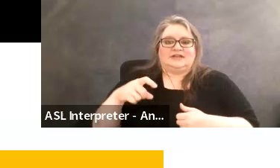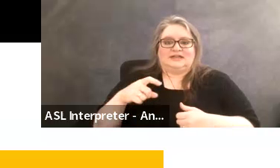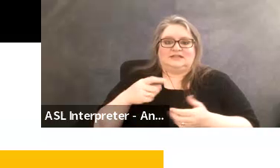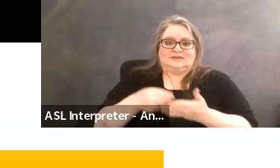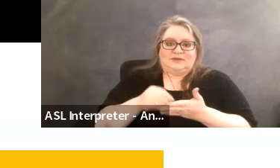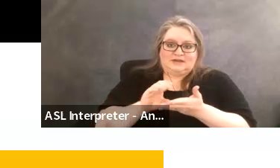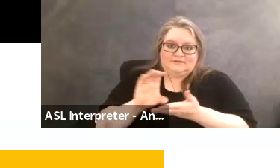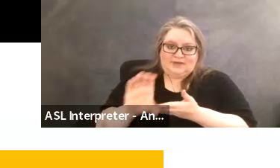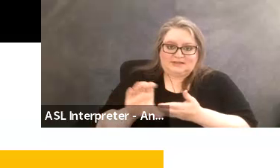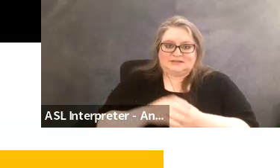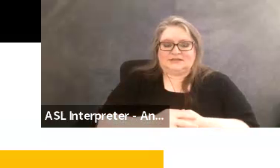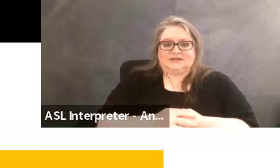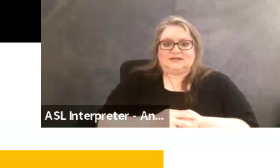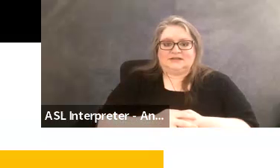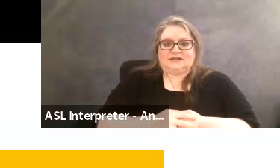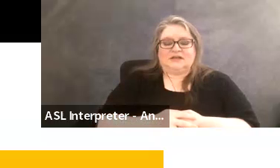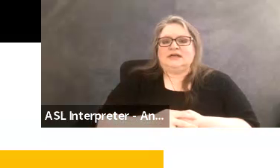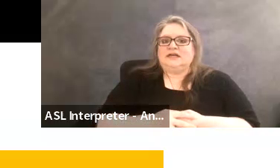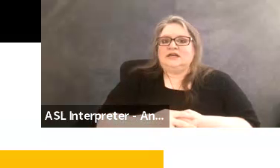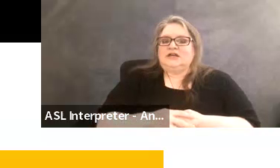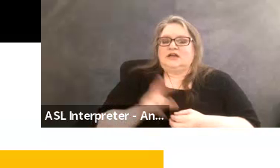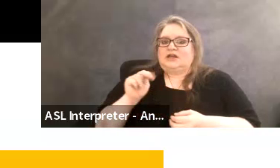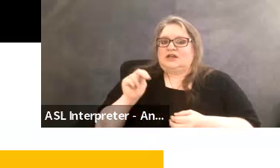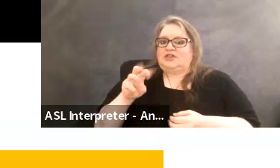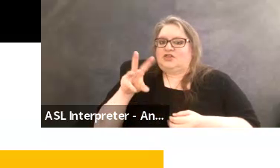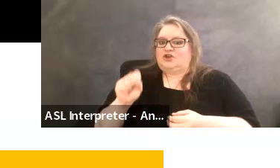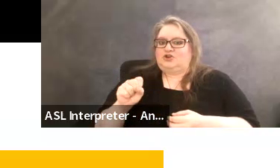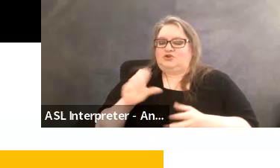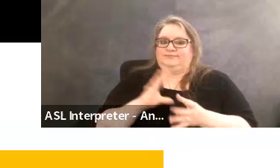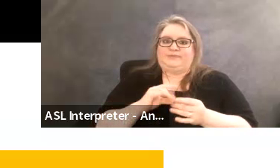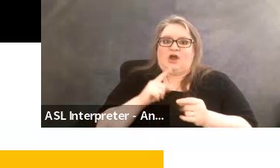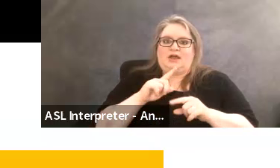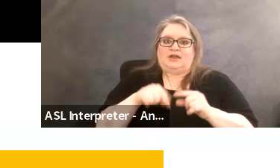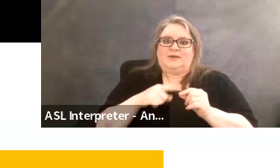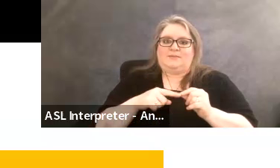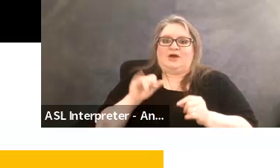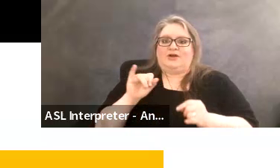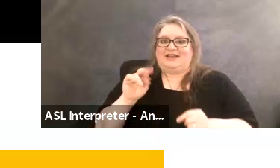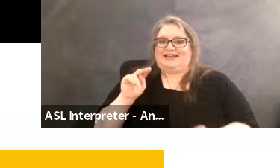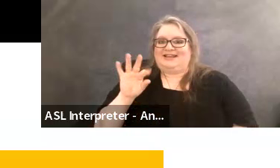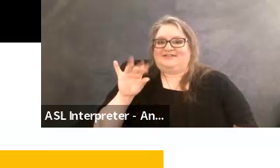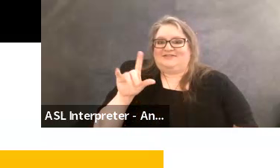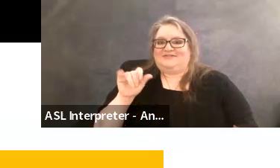invested. It's been in the news. Everyone's talking about inflation this and inflation that, and oh, the sky is falling,